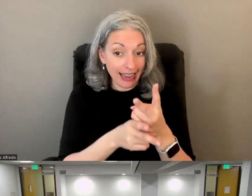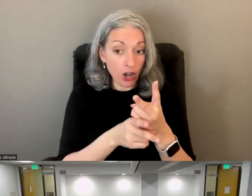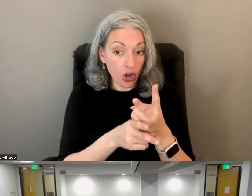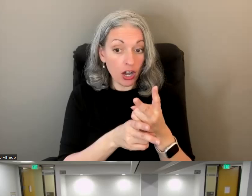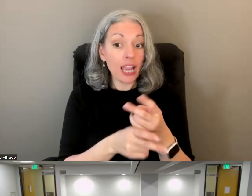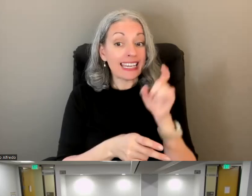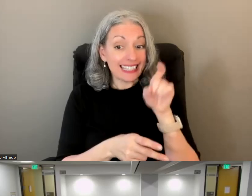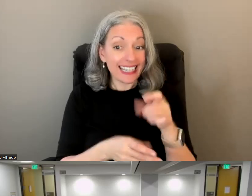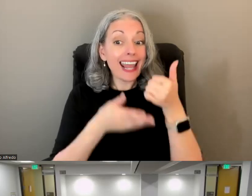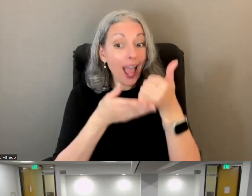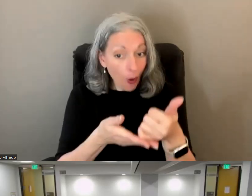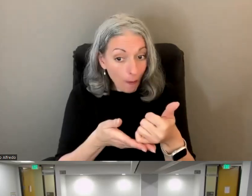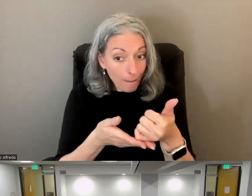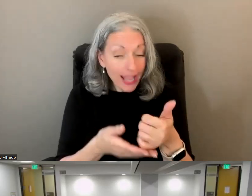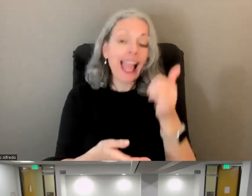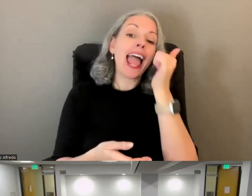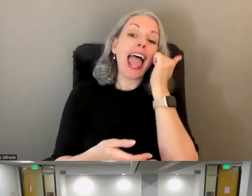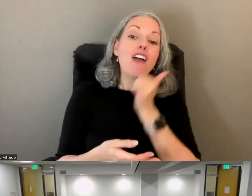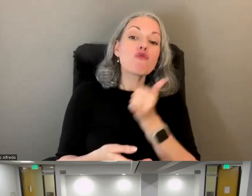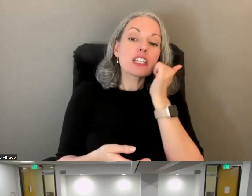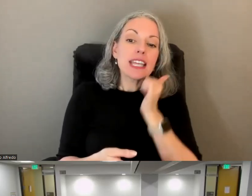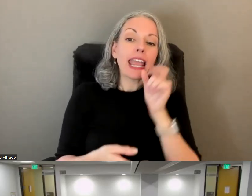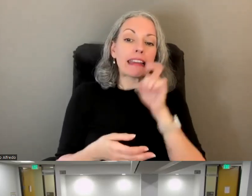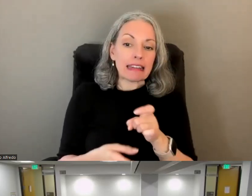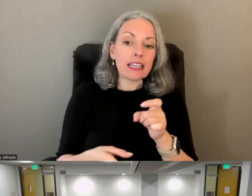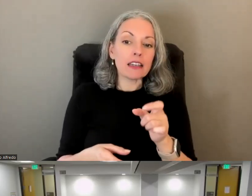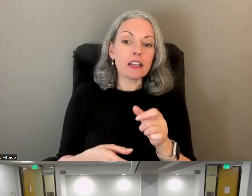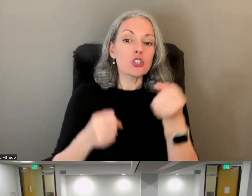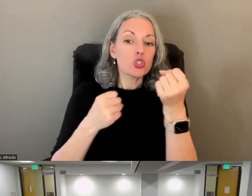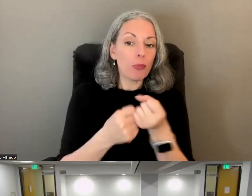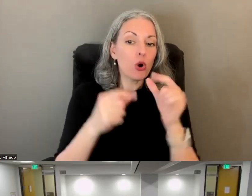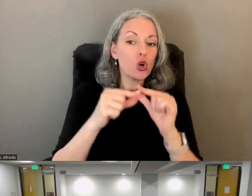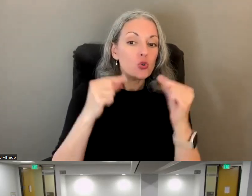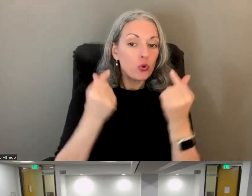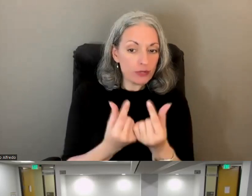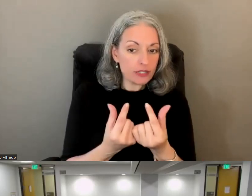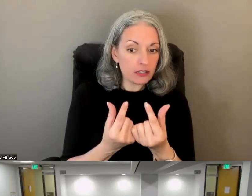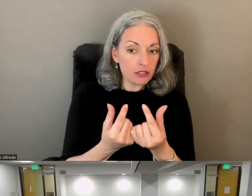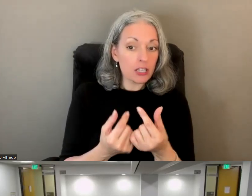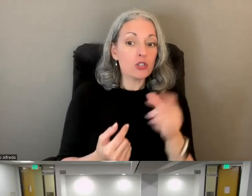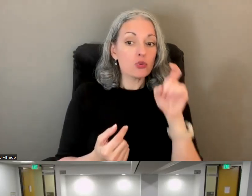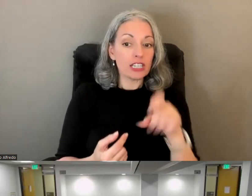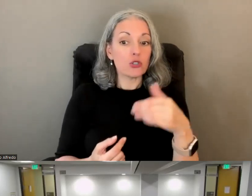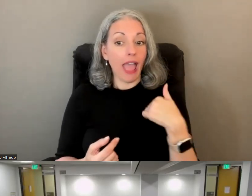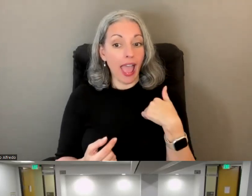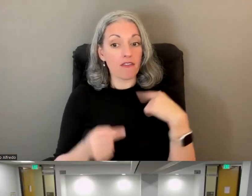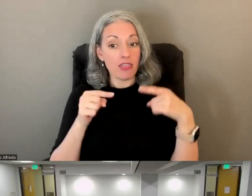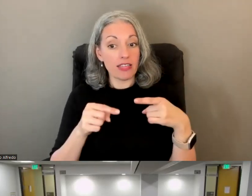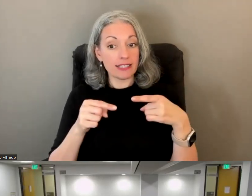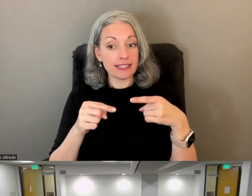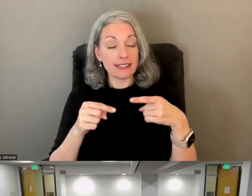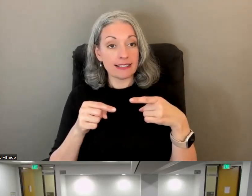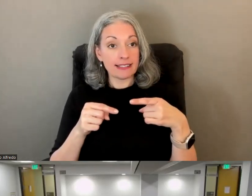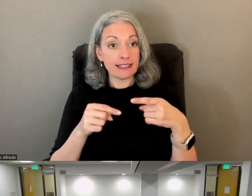day that's crying on support groups or in forums. So we need to have this out there